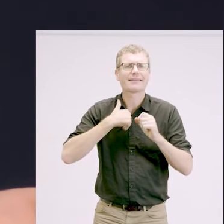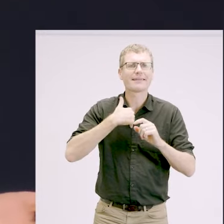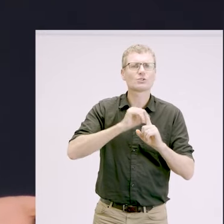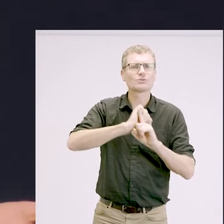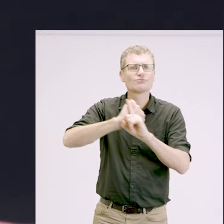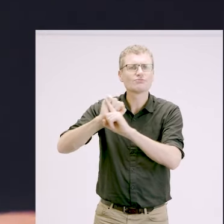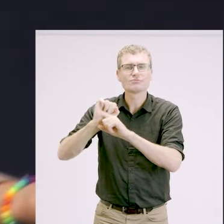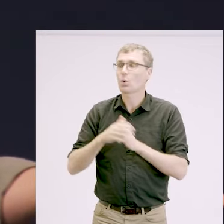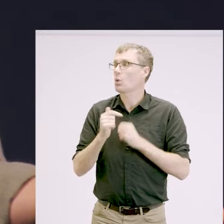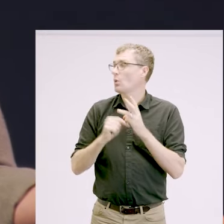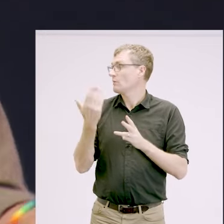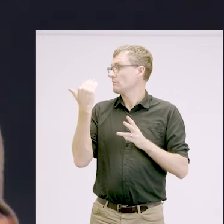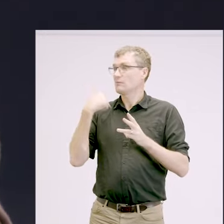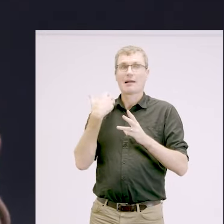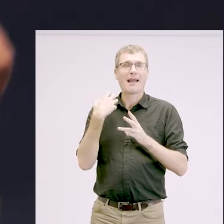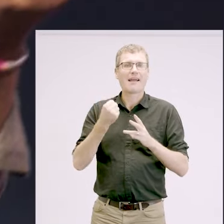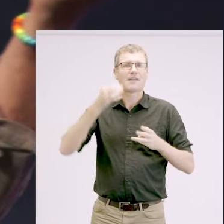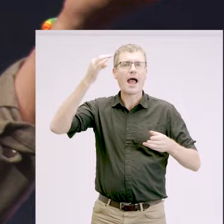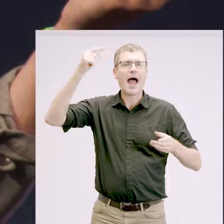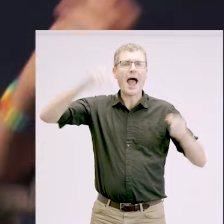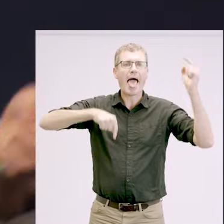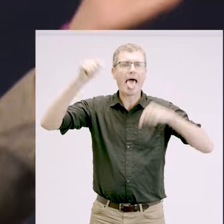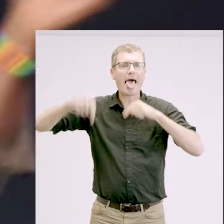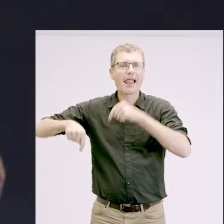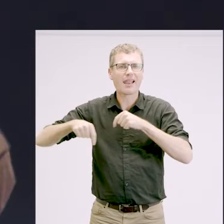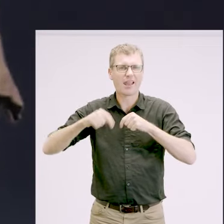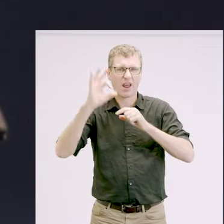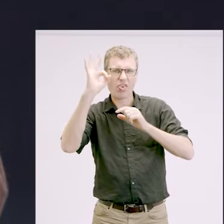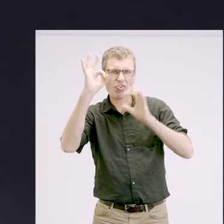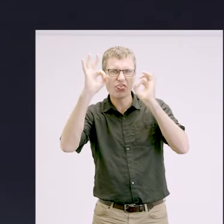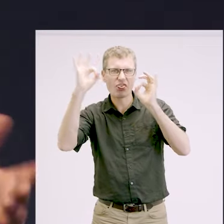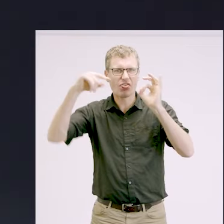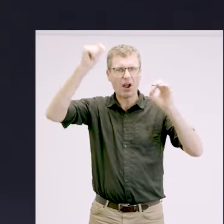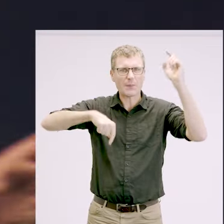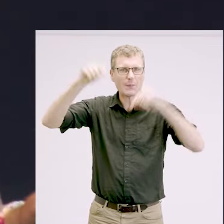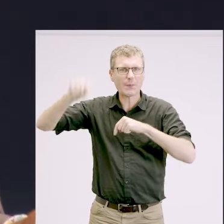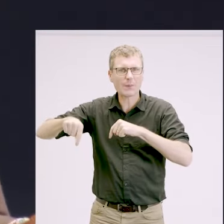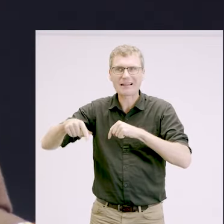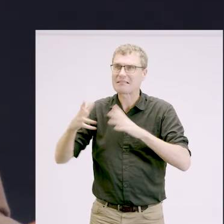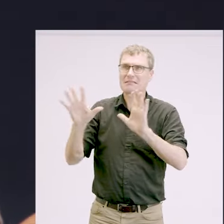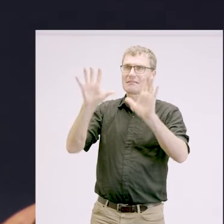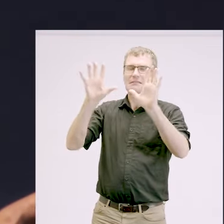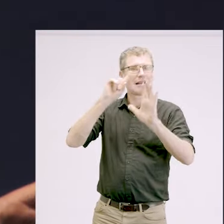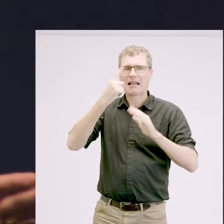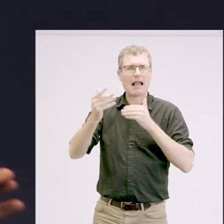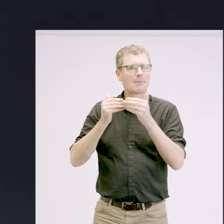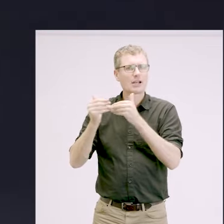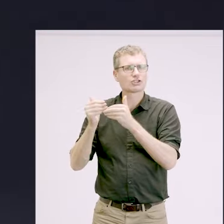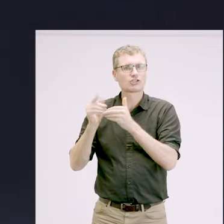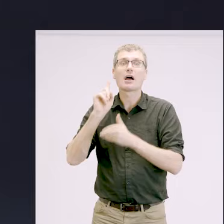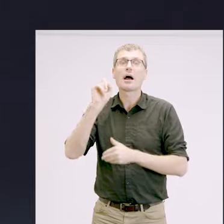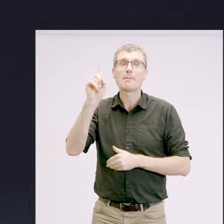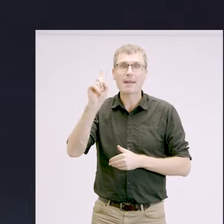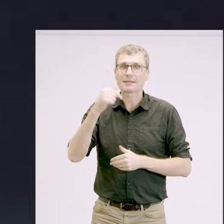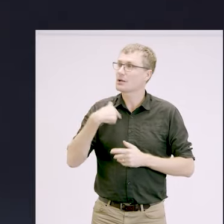hailstorm this week in Denver. Hailstorm, balls the size of golf balls flying out of the sky, unmanageable, right? But